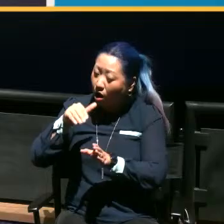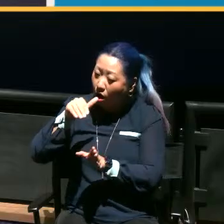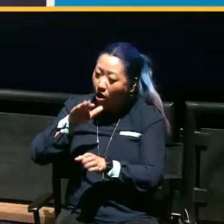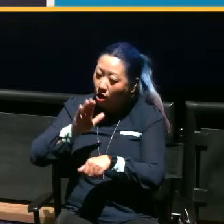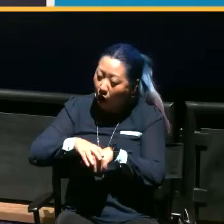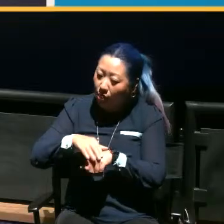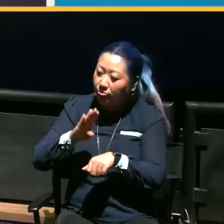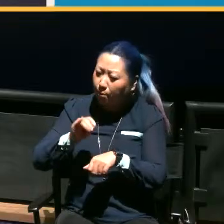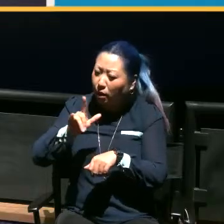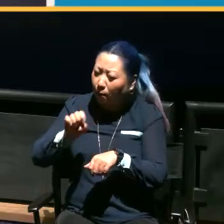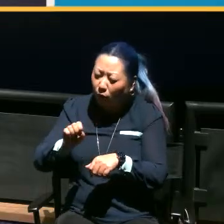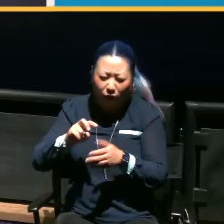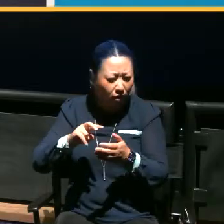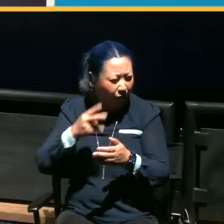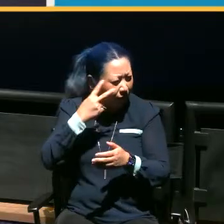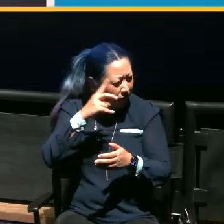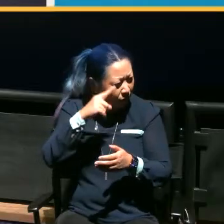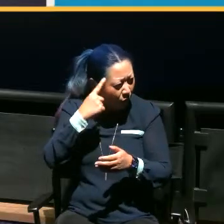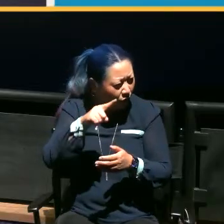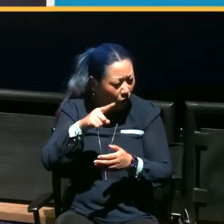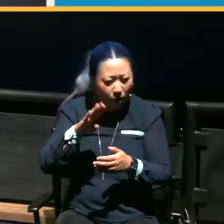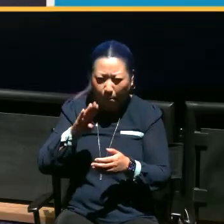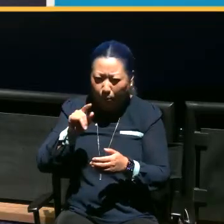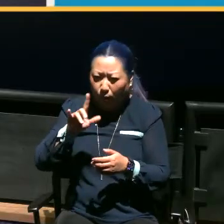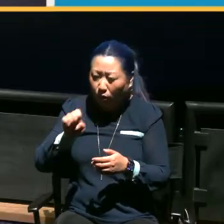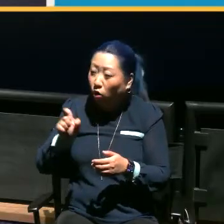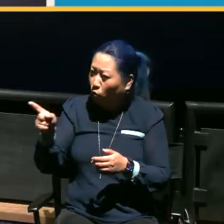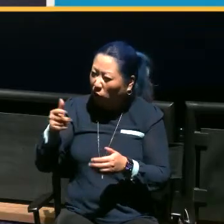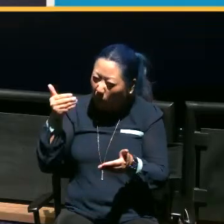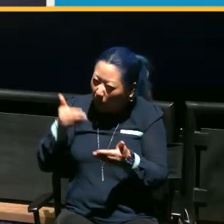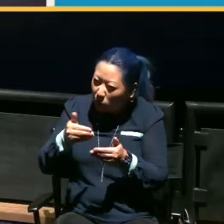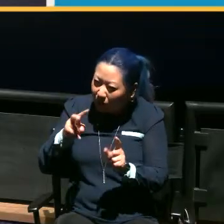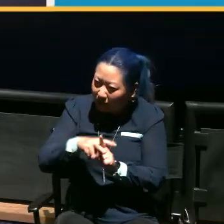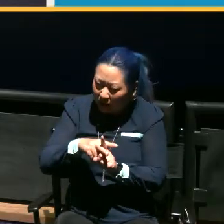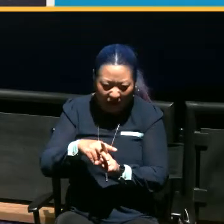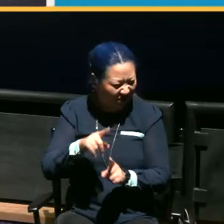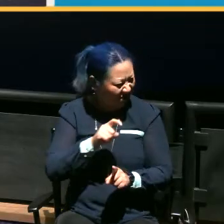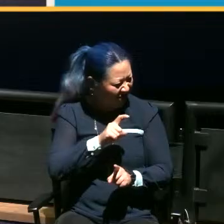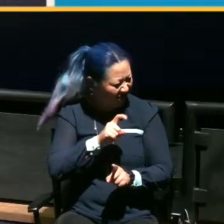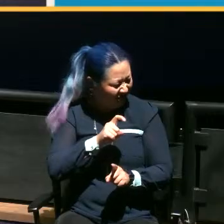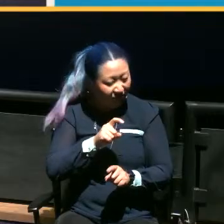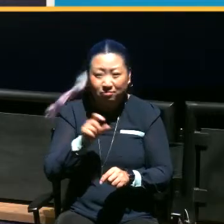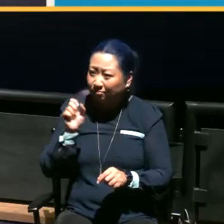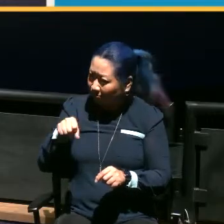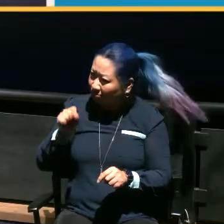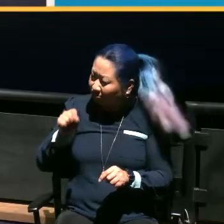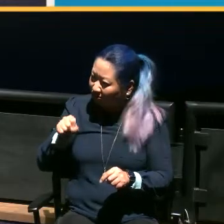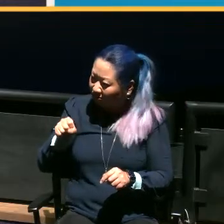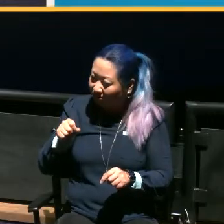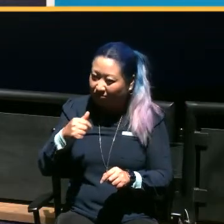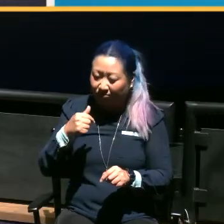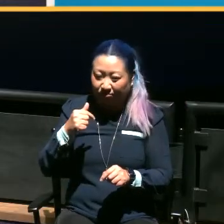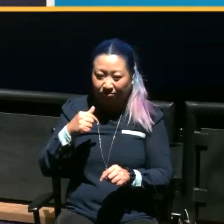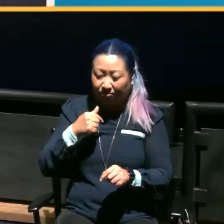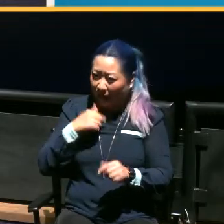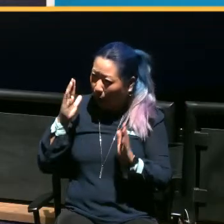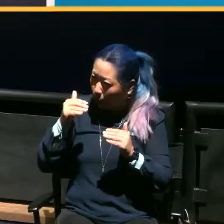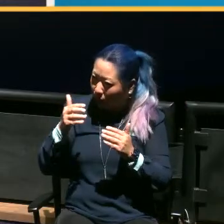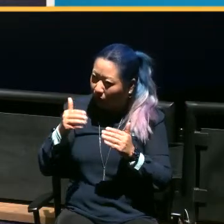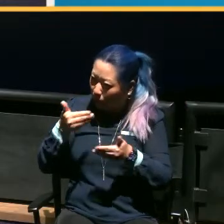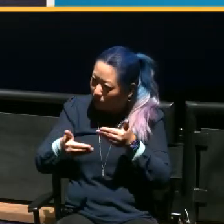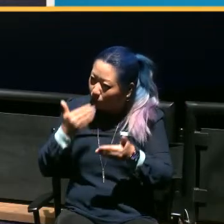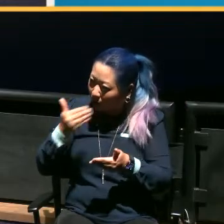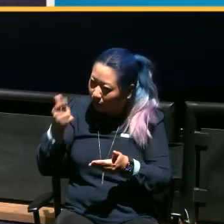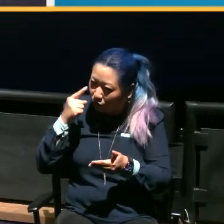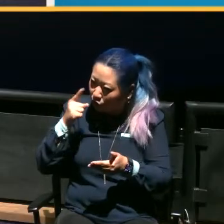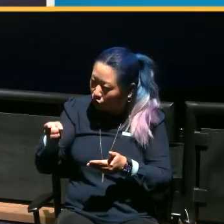of what? You know, and he goes, well, you're close to being assigned. And I go, I am? And he goes, yeah, you know, I hope this goes well for you. You know, this